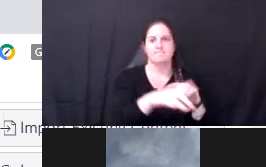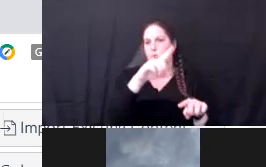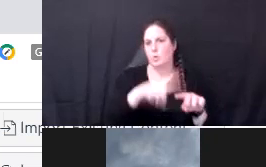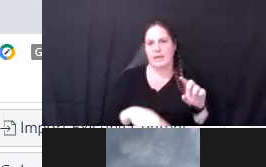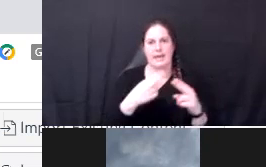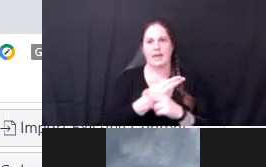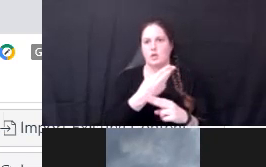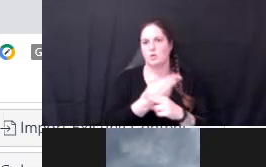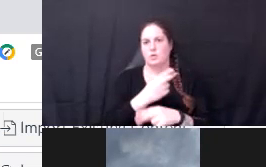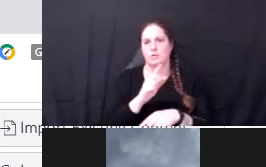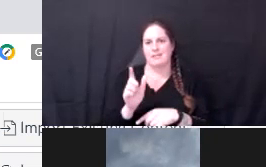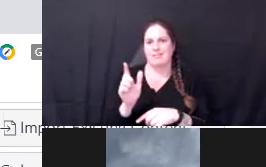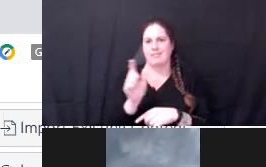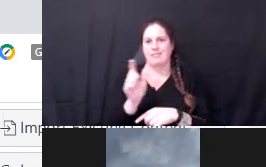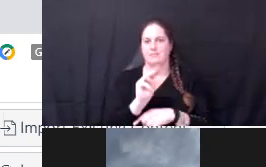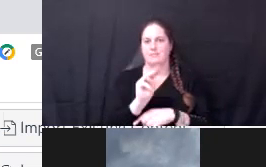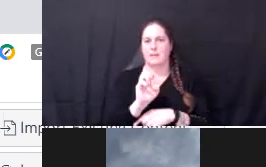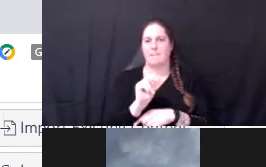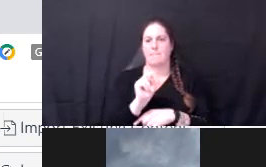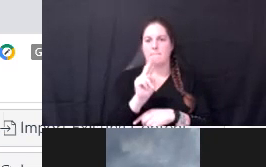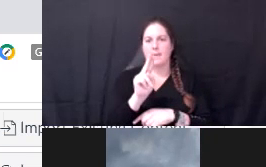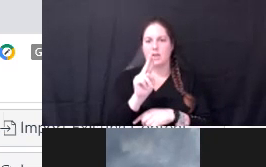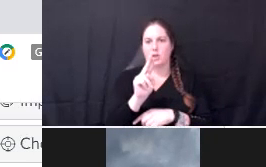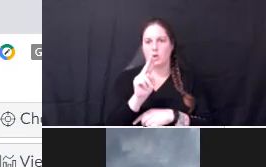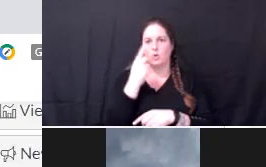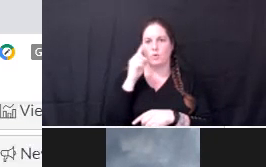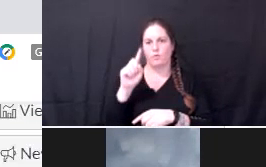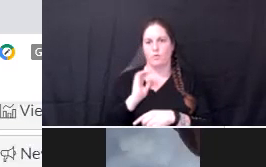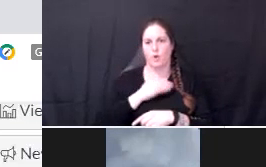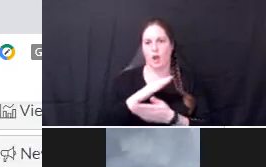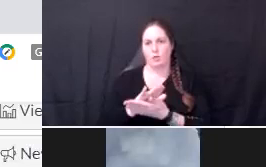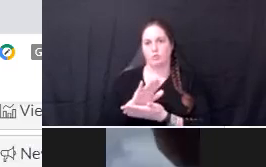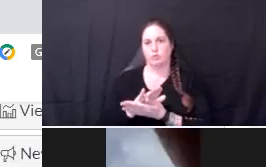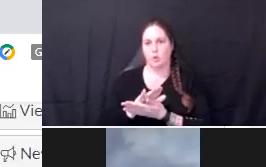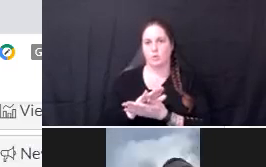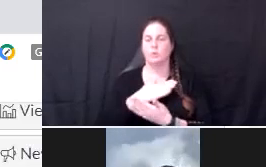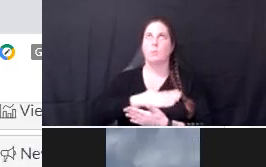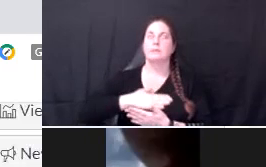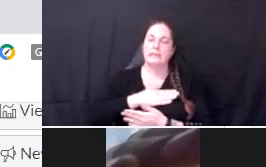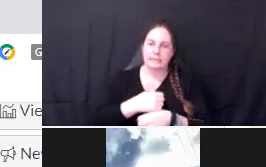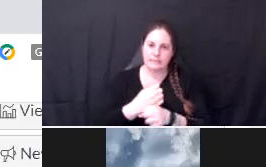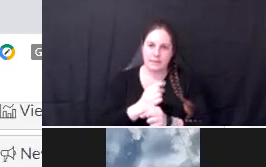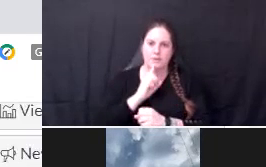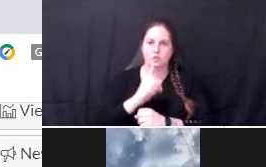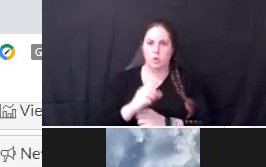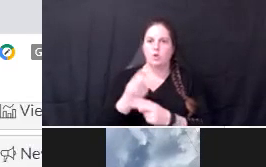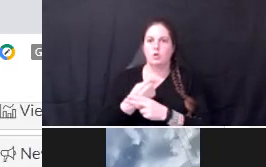left side menu, okay? So please make sure that when you log in, you go to the Nunes Canvas login.